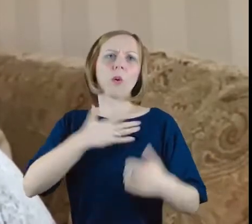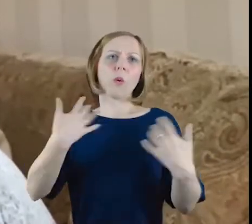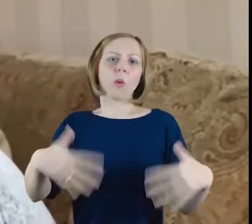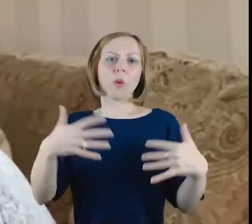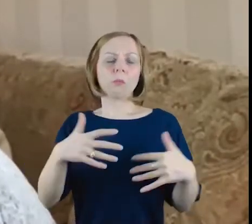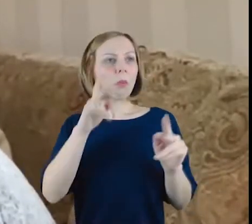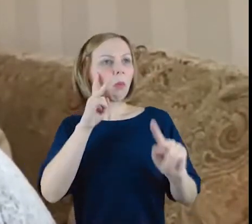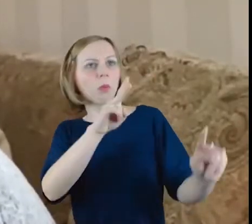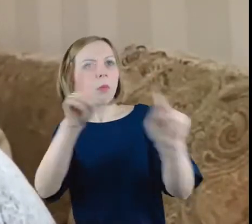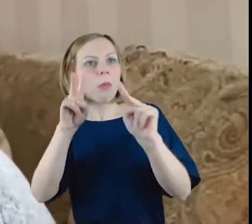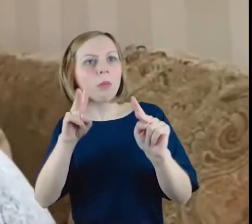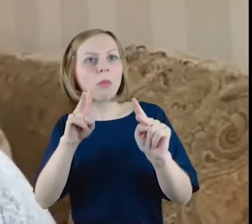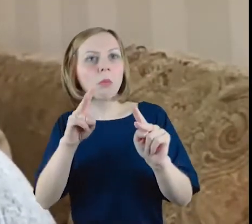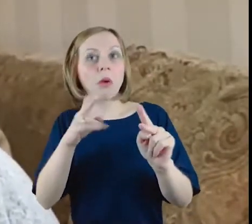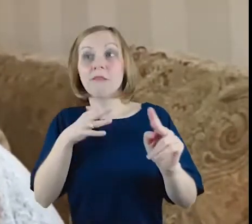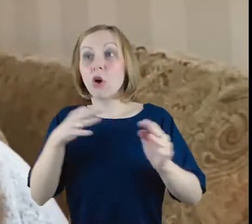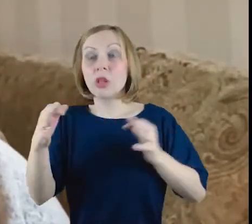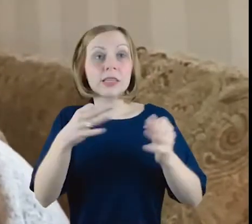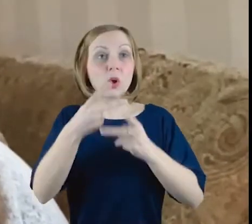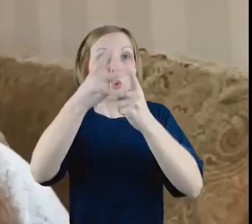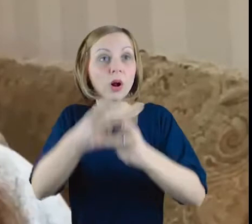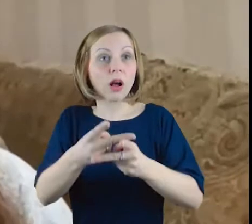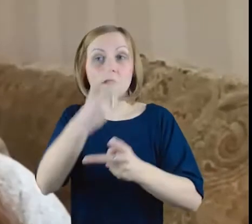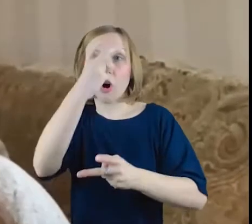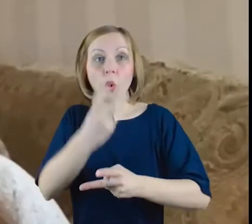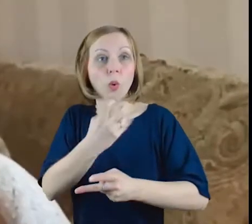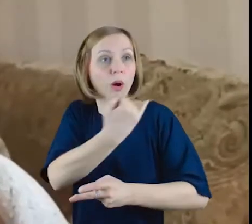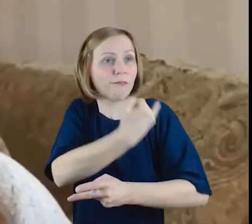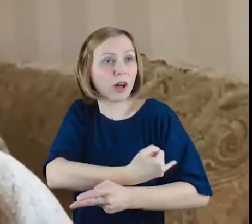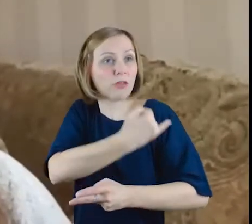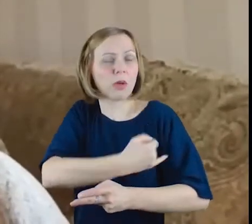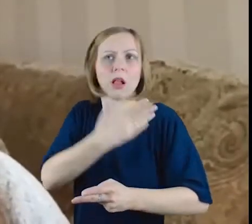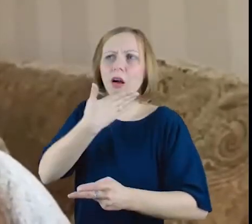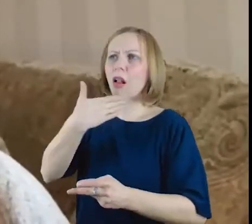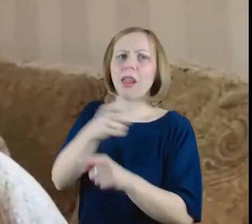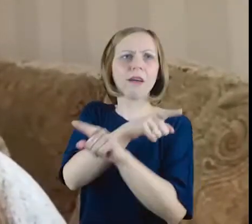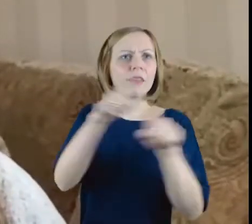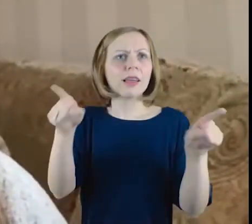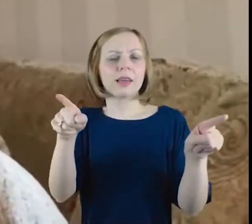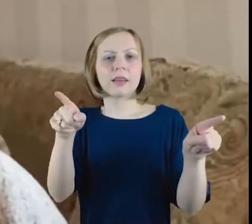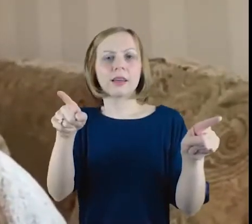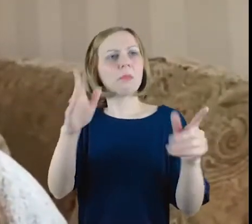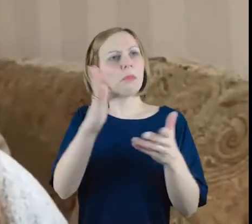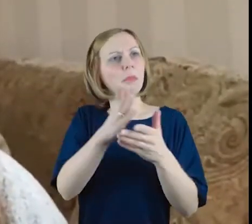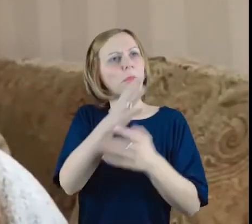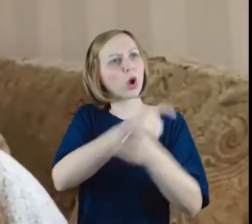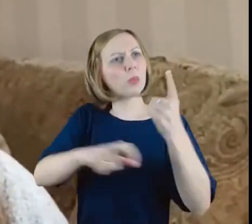to see volunteers looking out for the elderly and vulnerable. The increased community spirit is a positive outcome of this strange